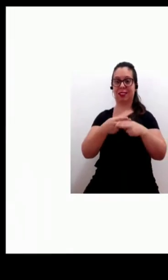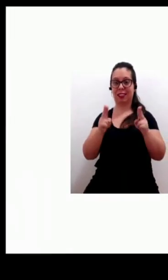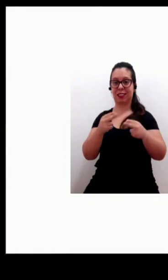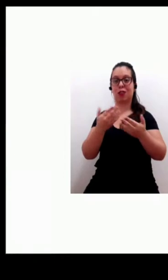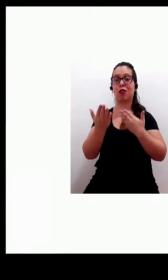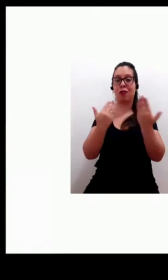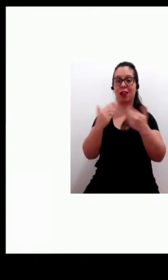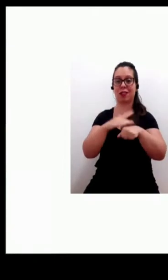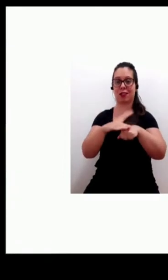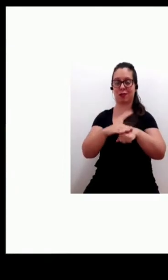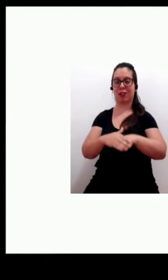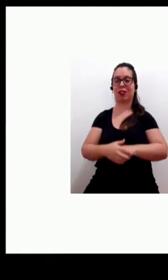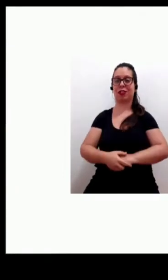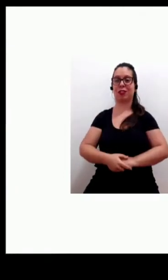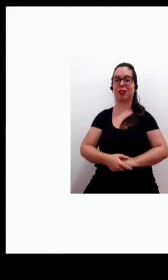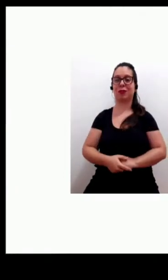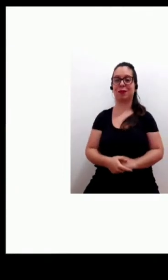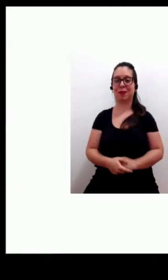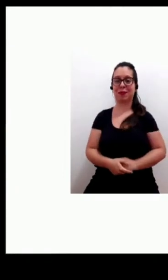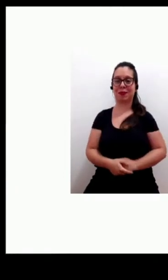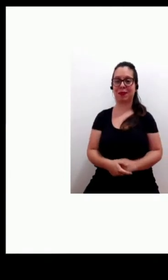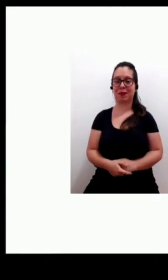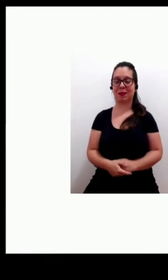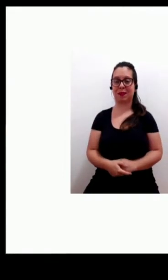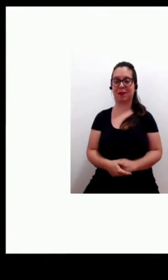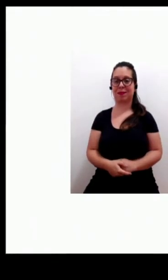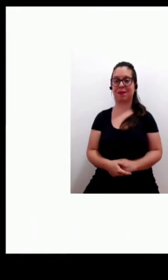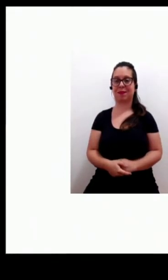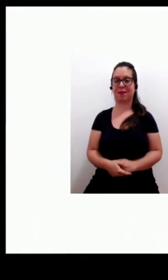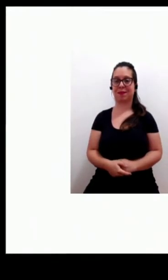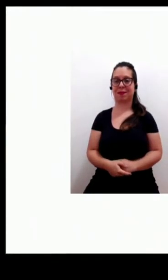Here are 100 places I've been recently.